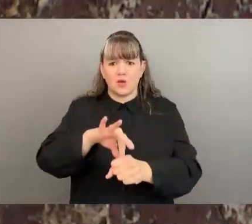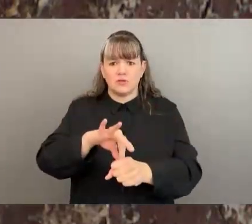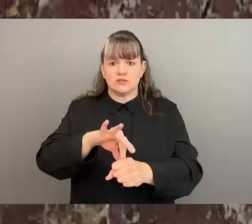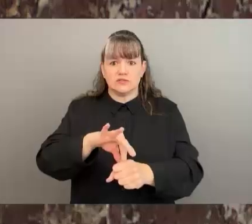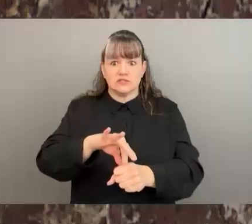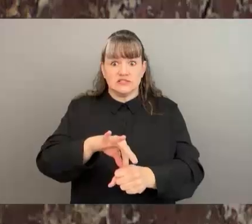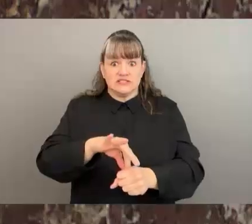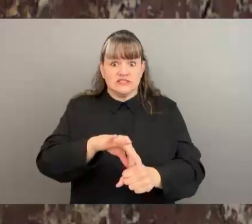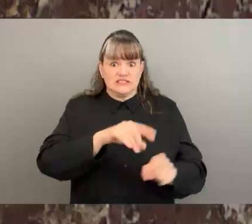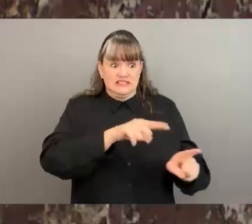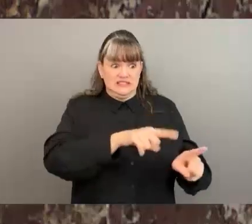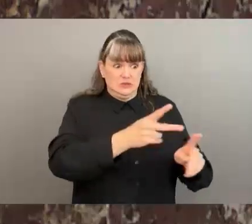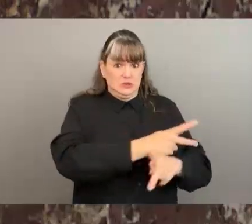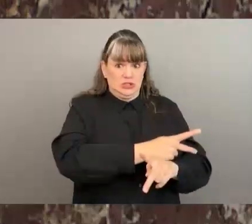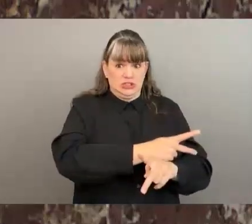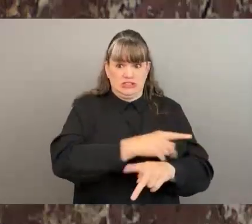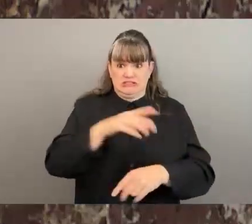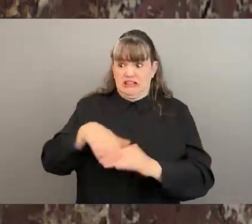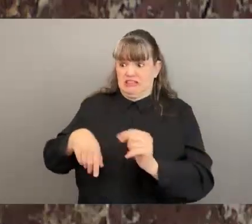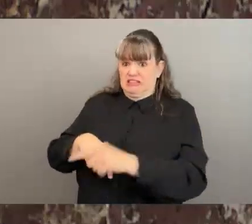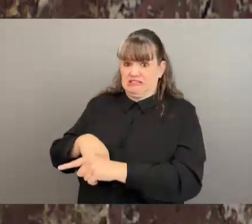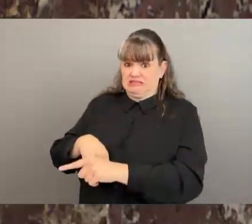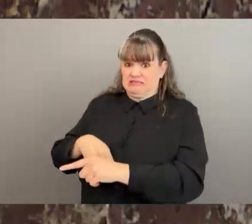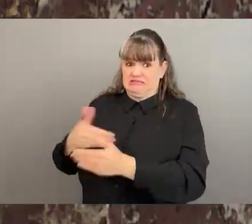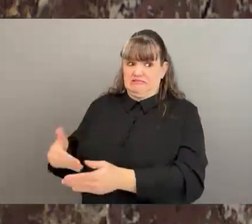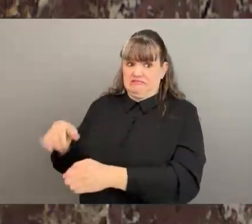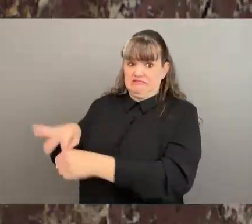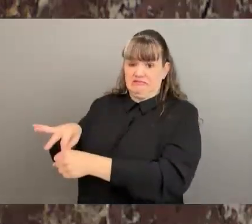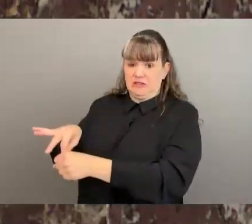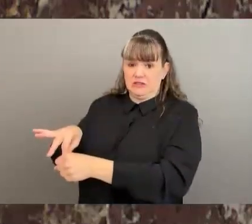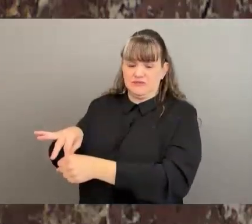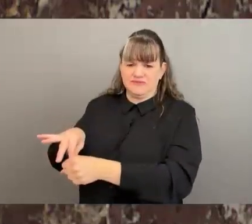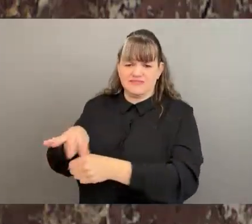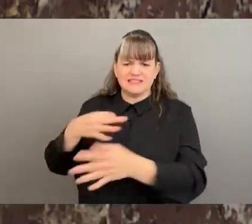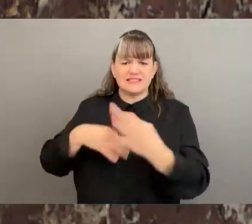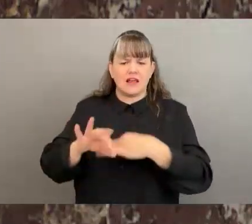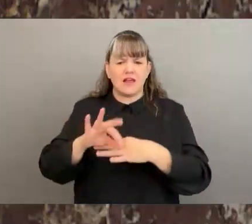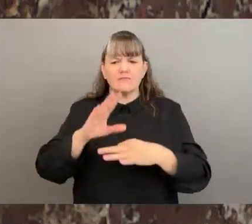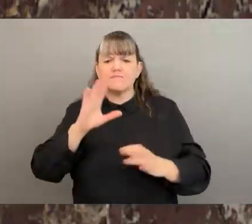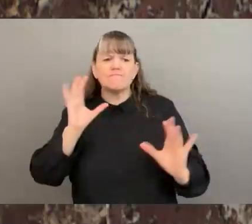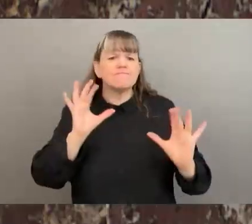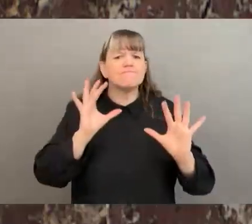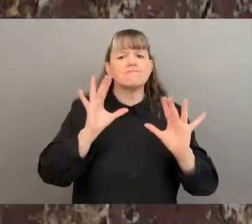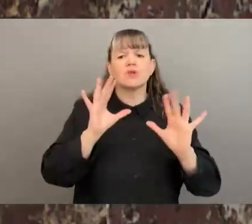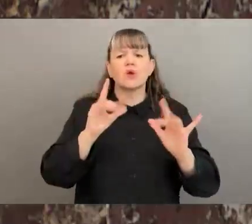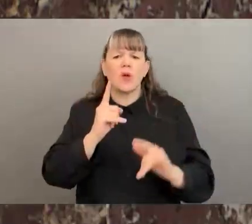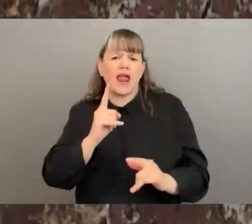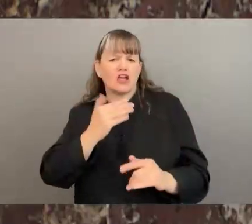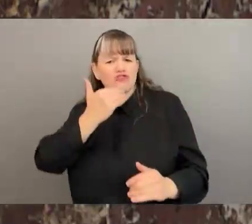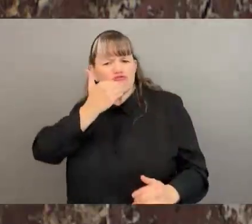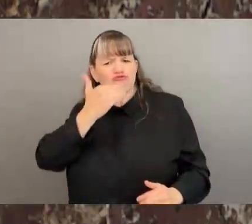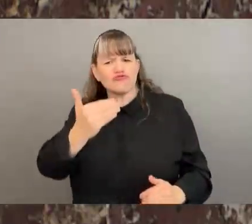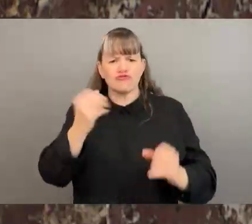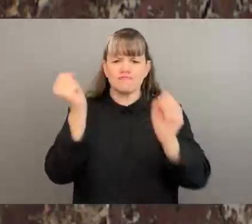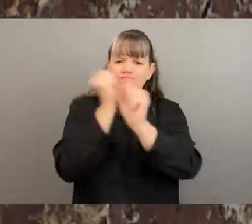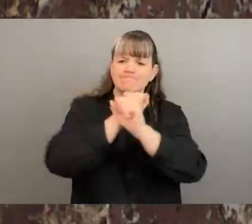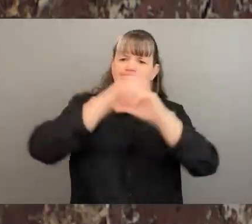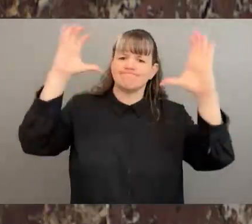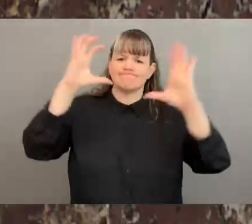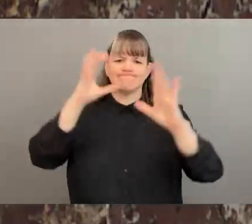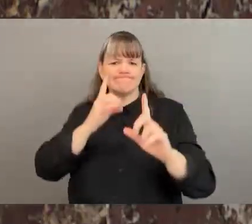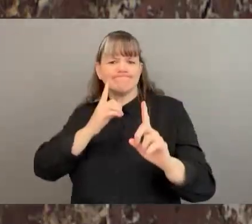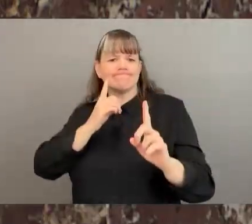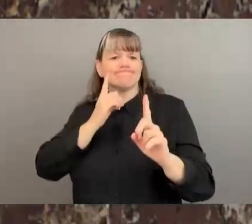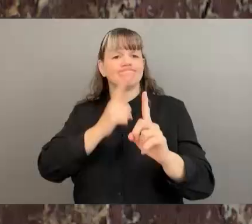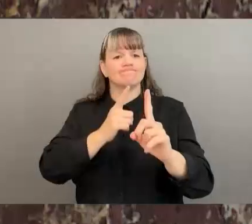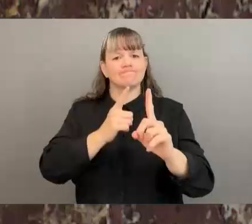rather than in support of a vision of the future they would like to see, where parties work for their own